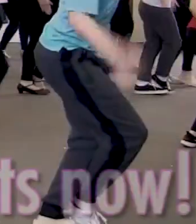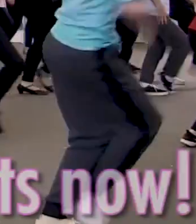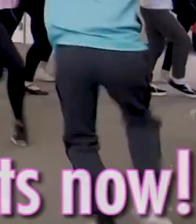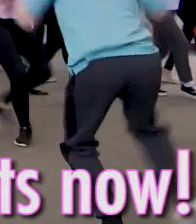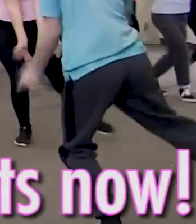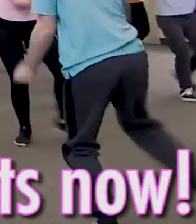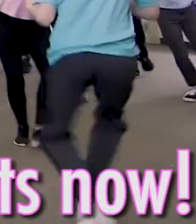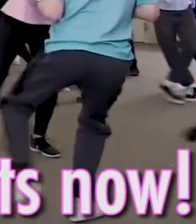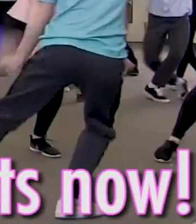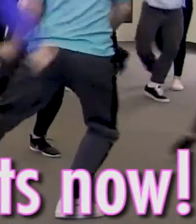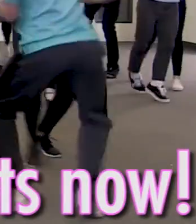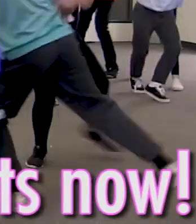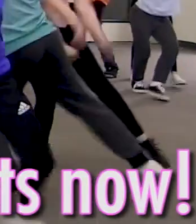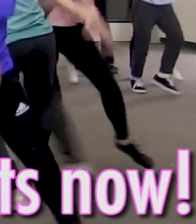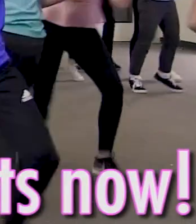a